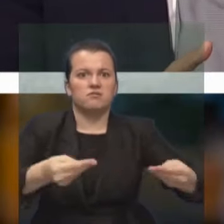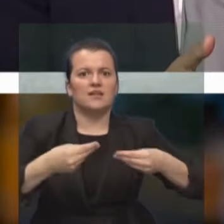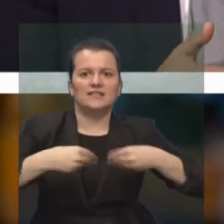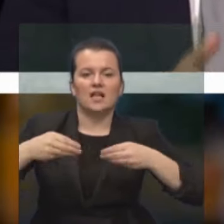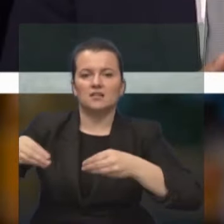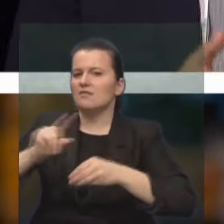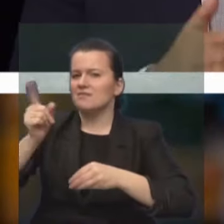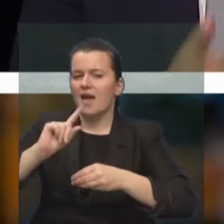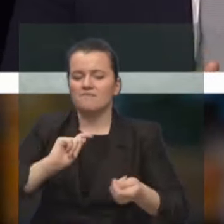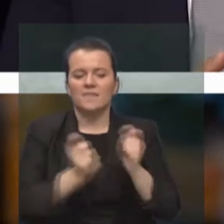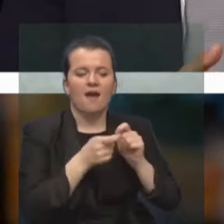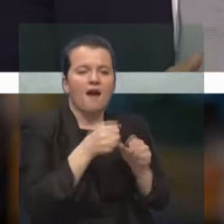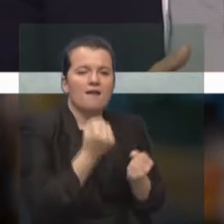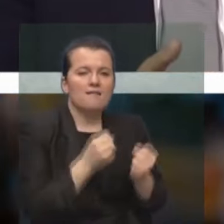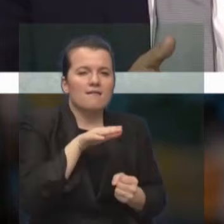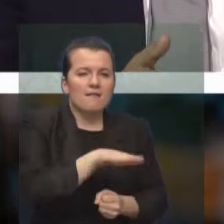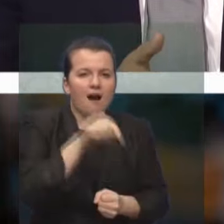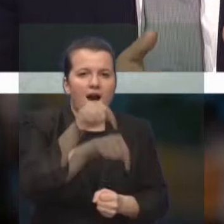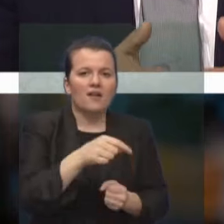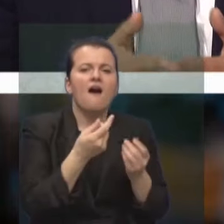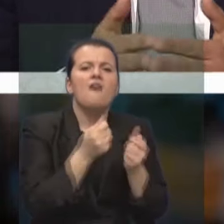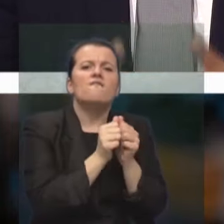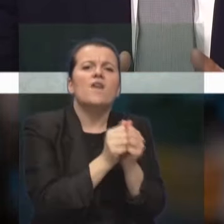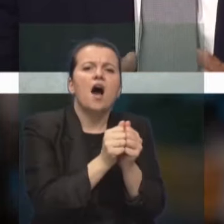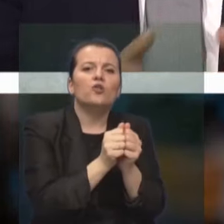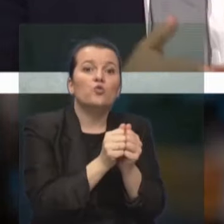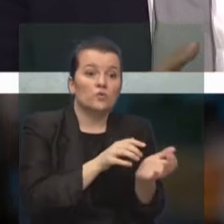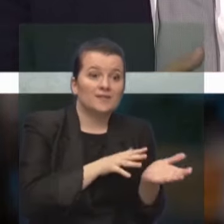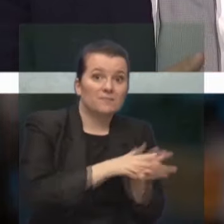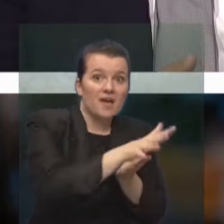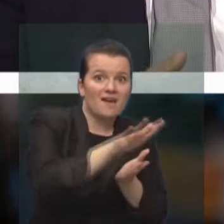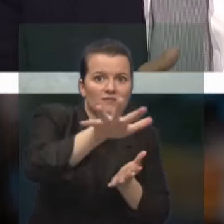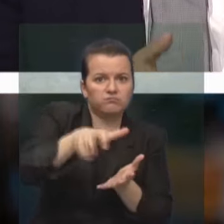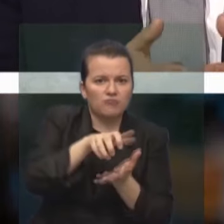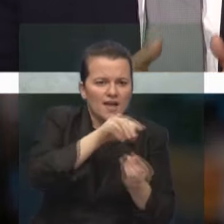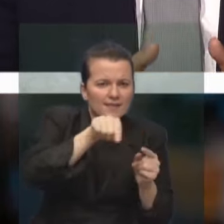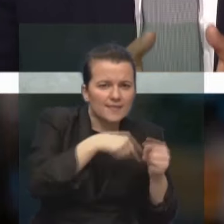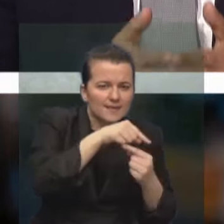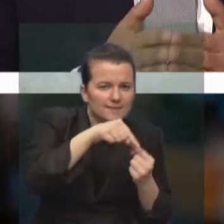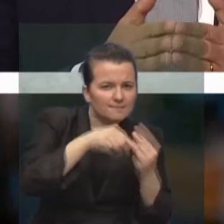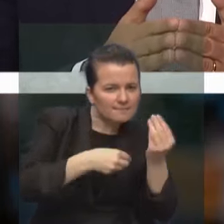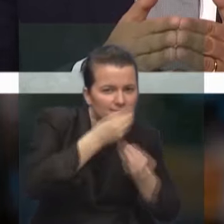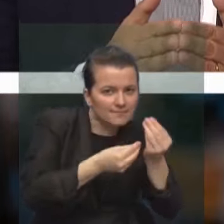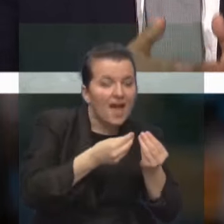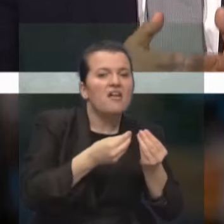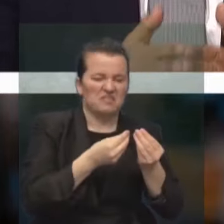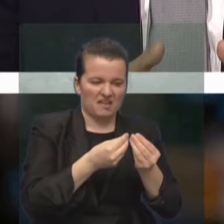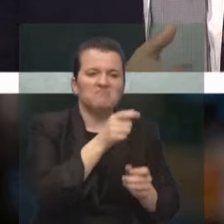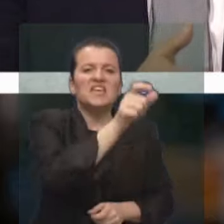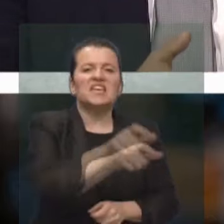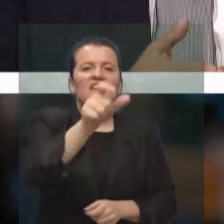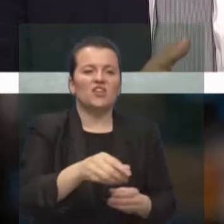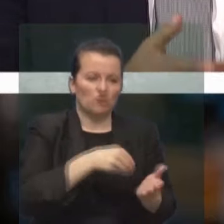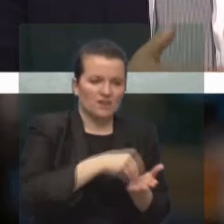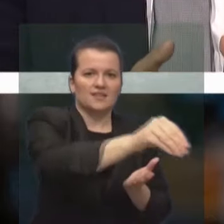early as 2020, we decided to emphasize sales on to individuals, especially with